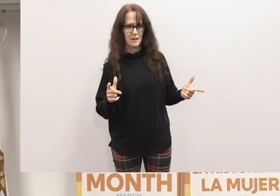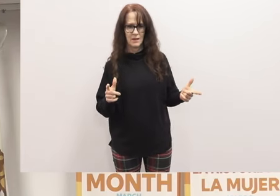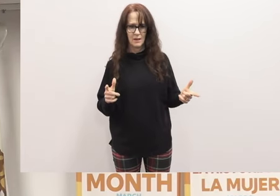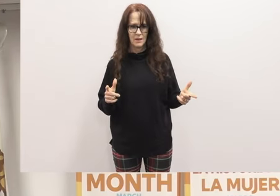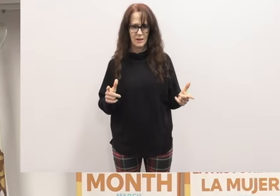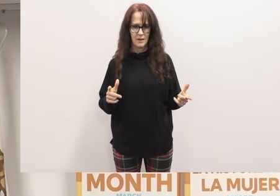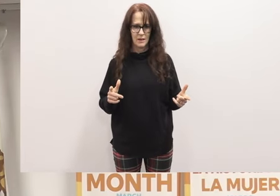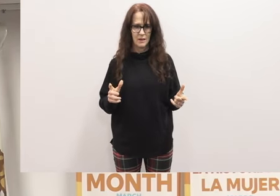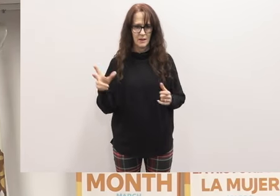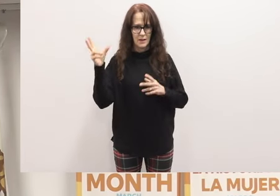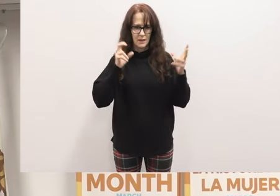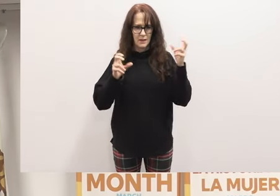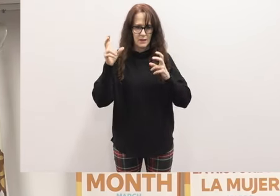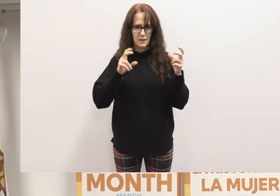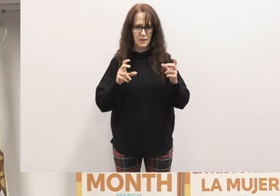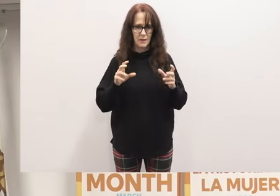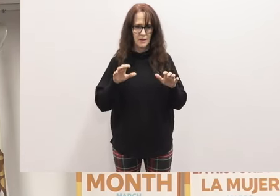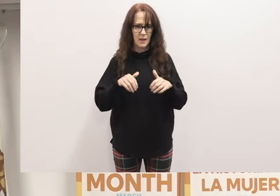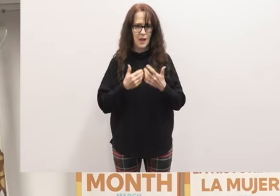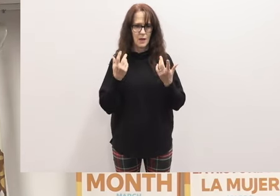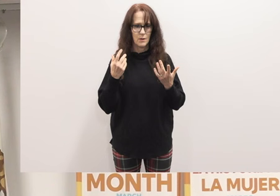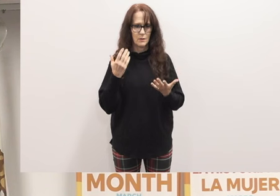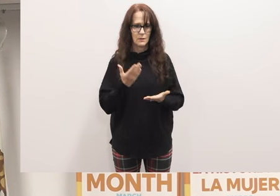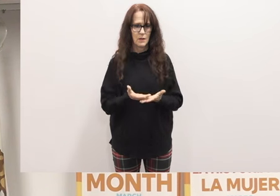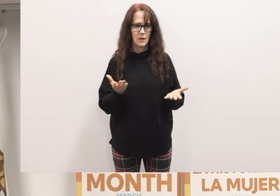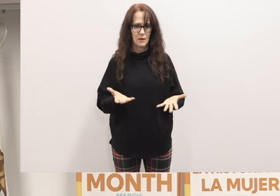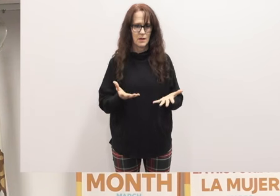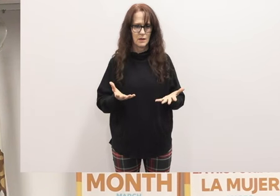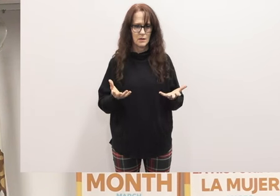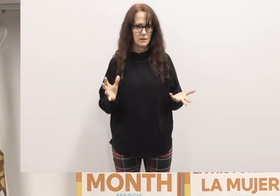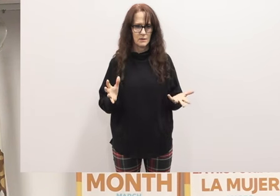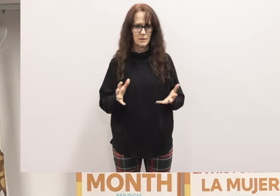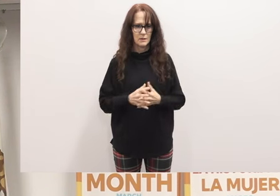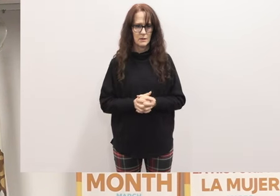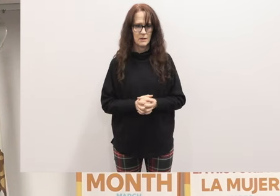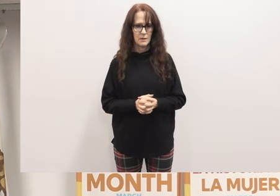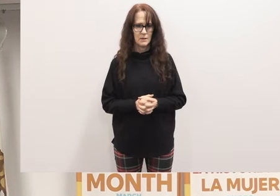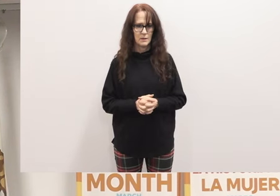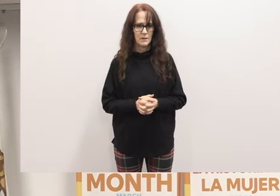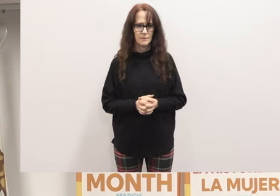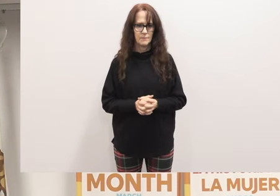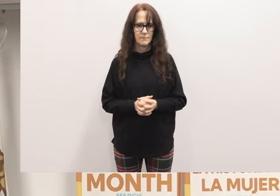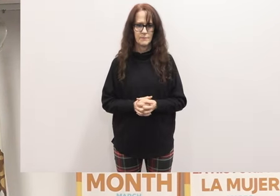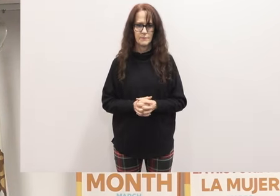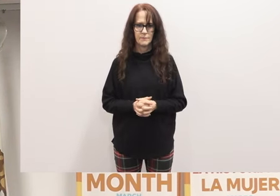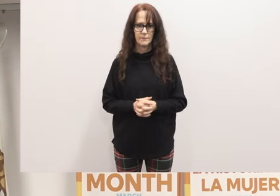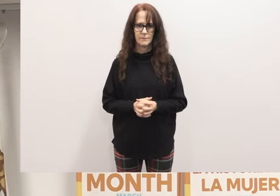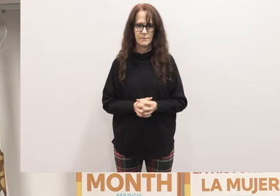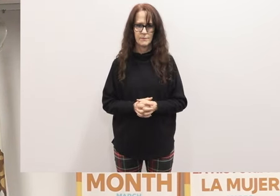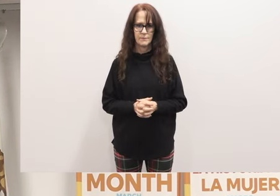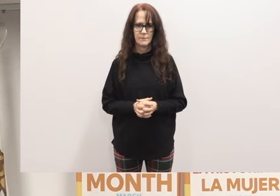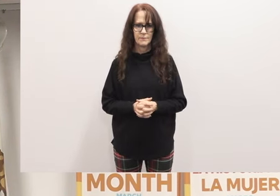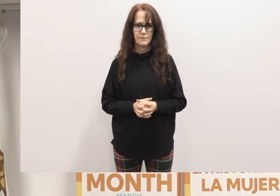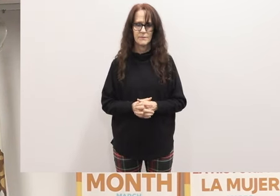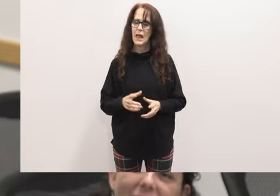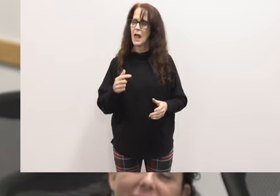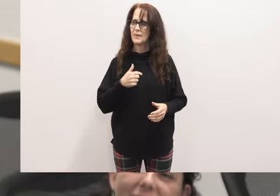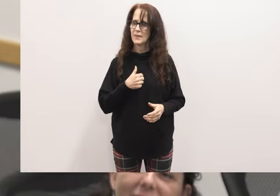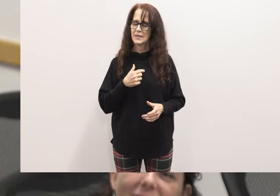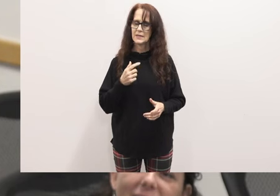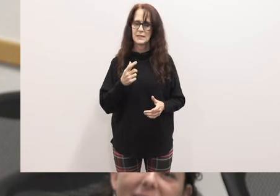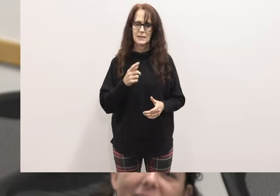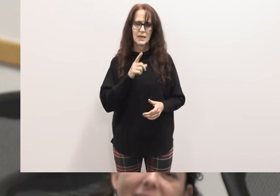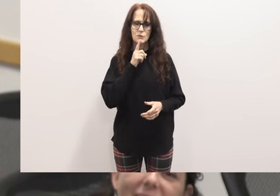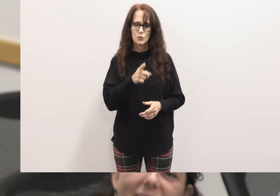Let's hear a little bit about how we got here. Well, first of all, what came out of this? I think it's a testament to the